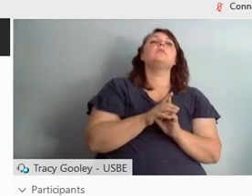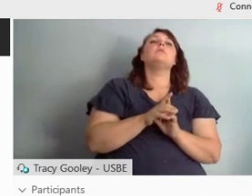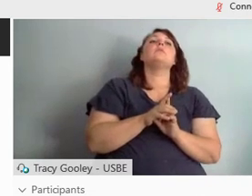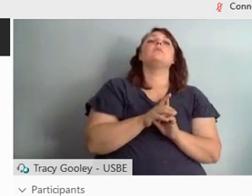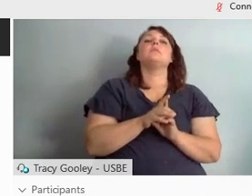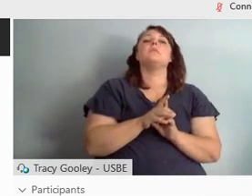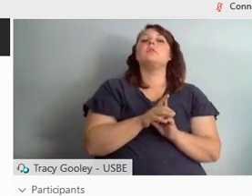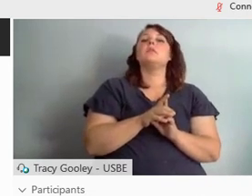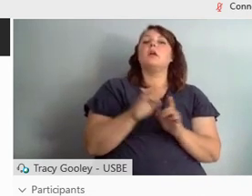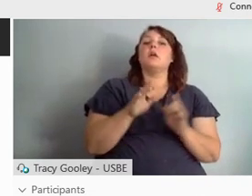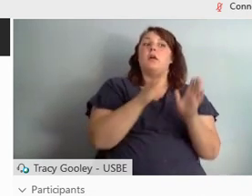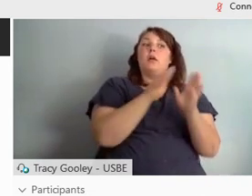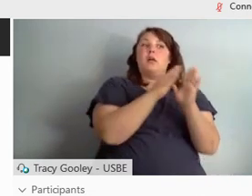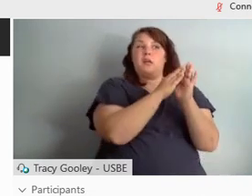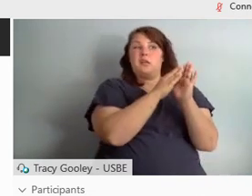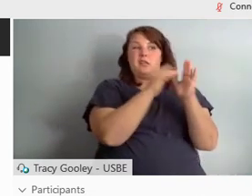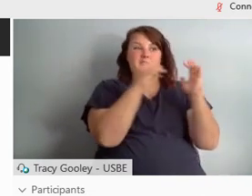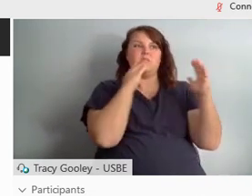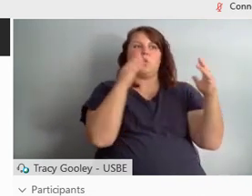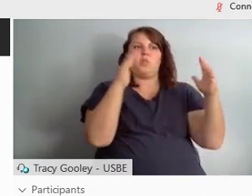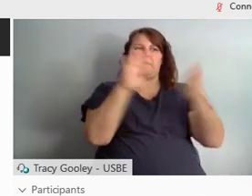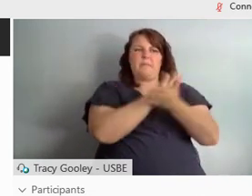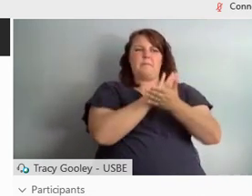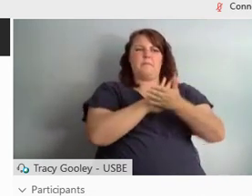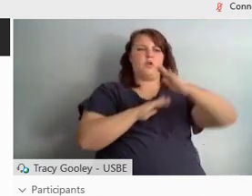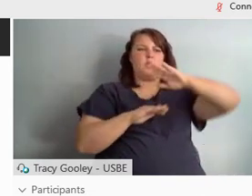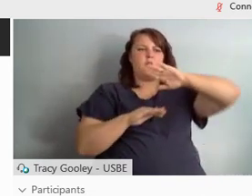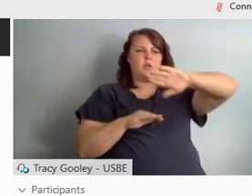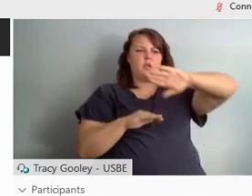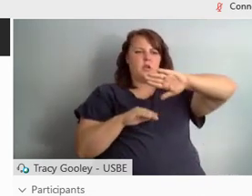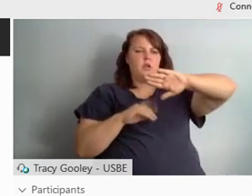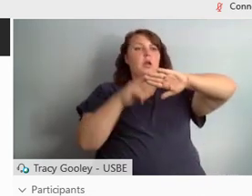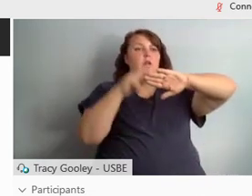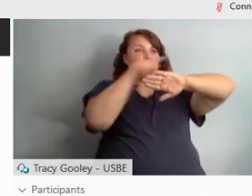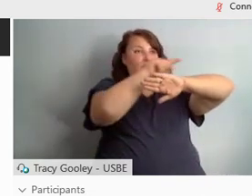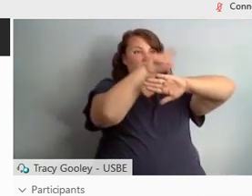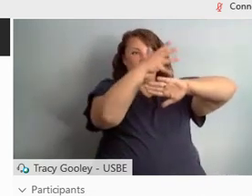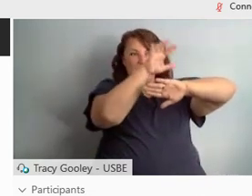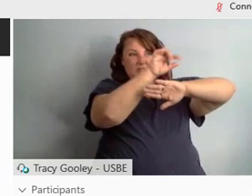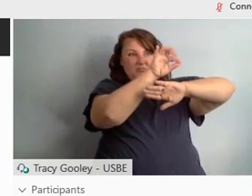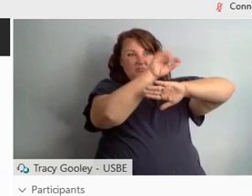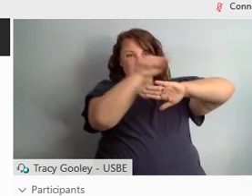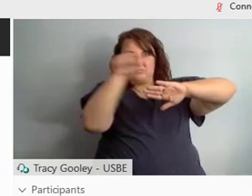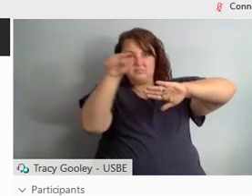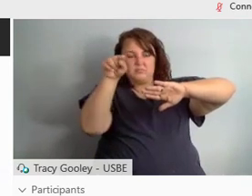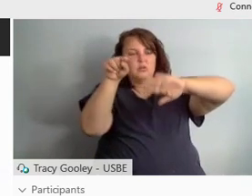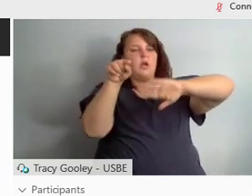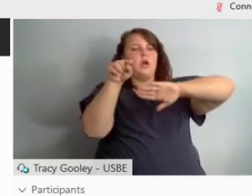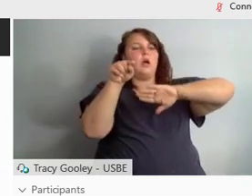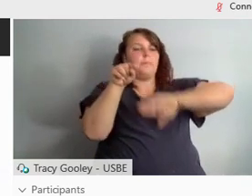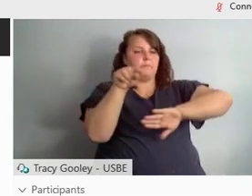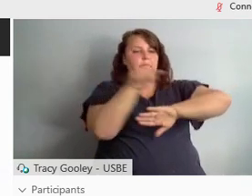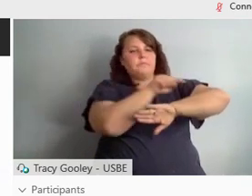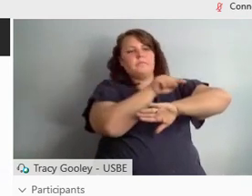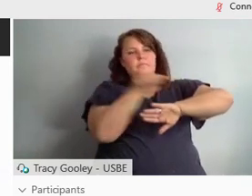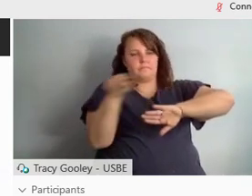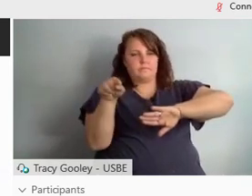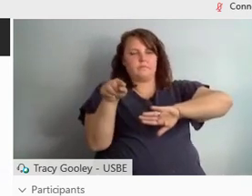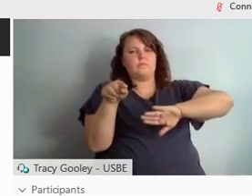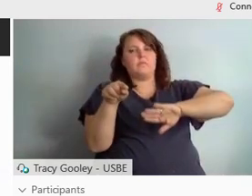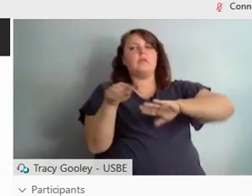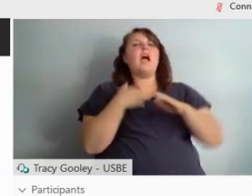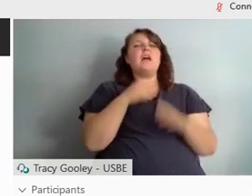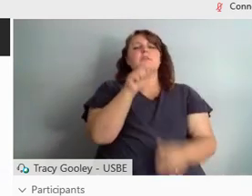the whole first row, you'll move the blank paper down to the next row and repeat. Now there are some bullet points here under